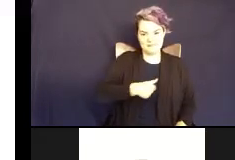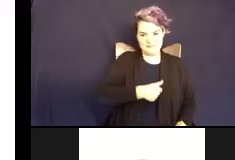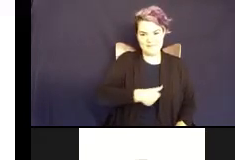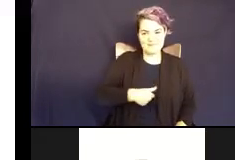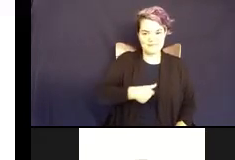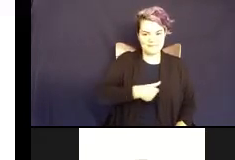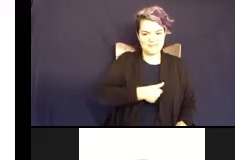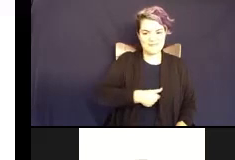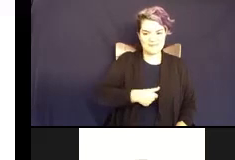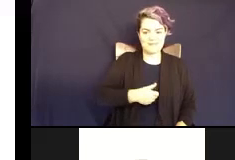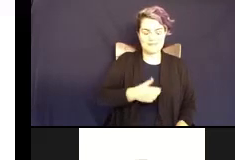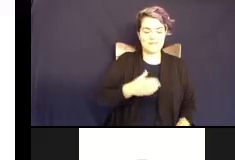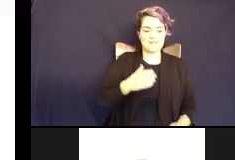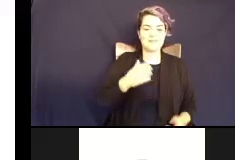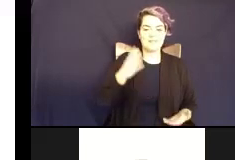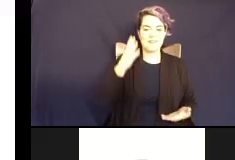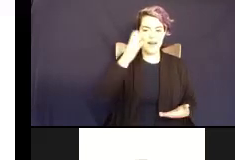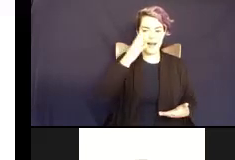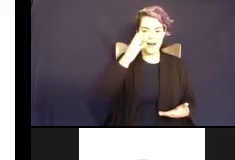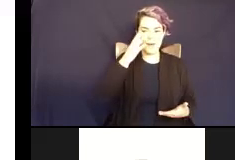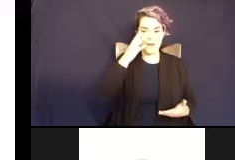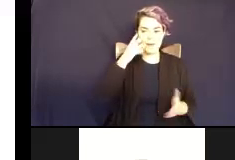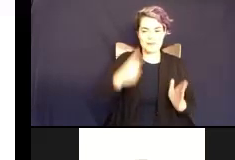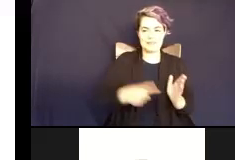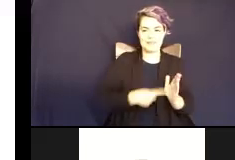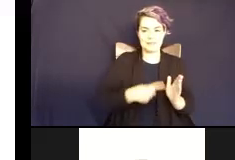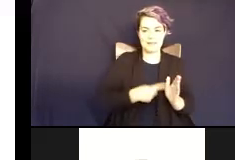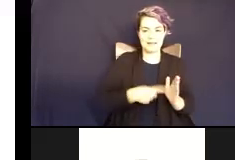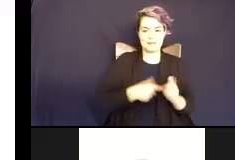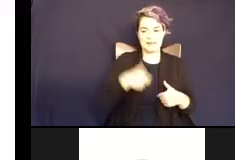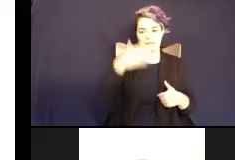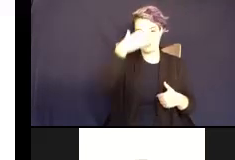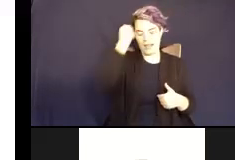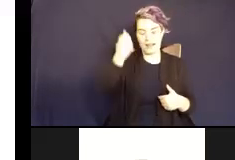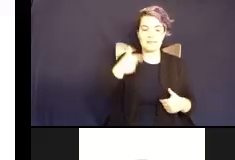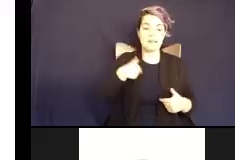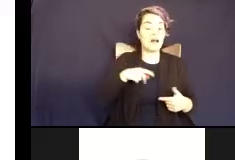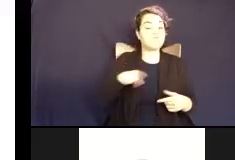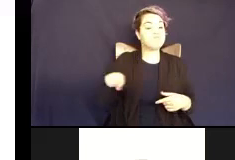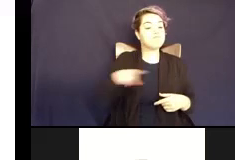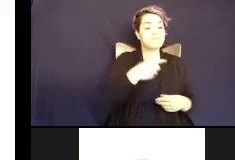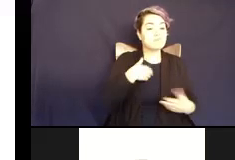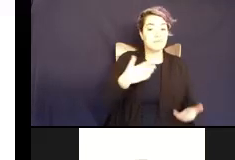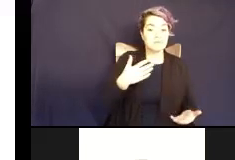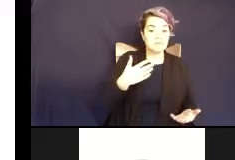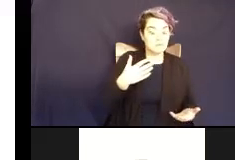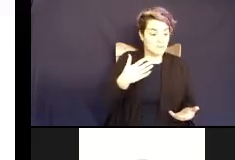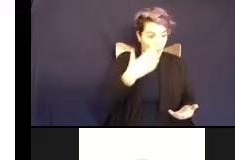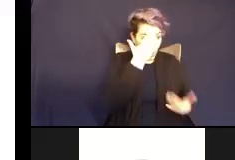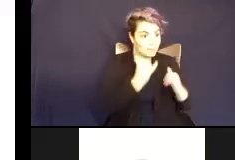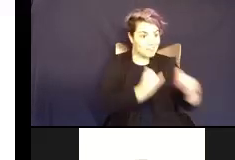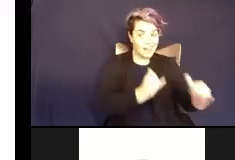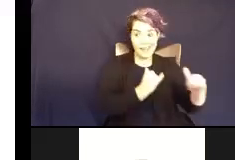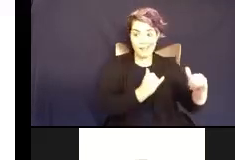that sometimes I forget that not everybody I'm speaking to knows everything I know. And that